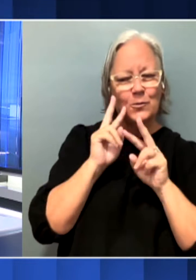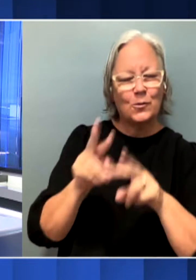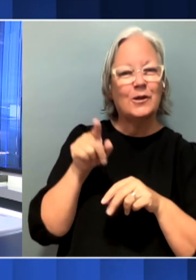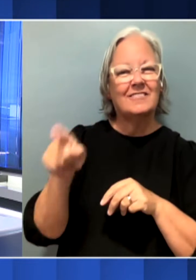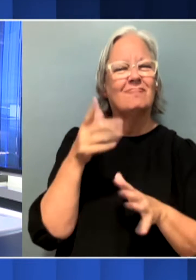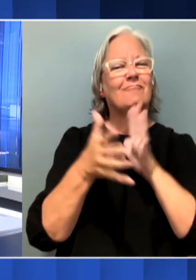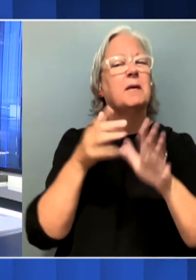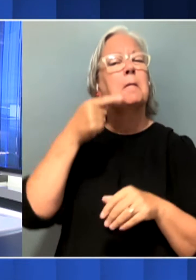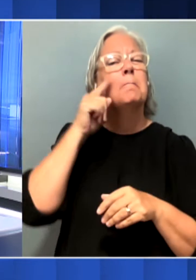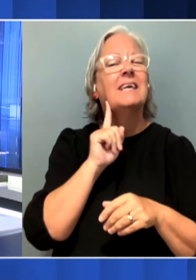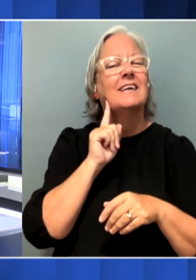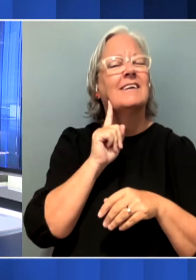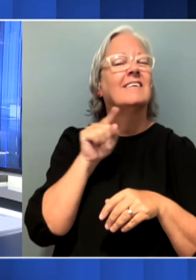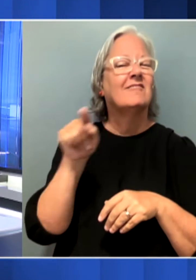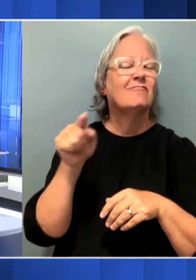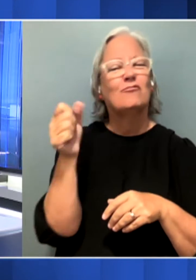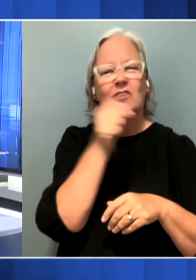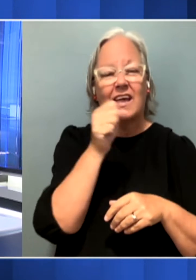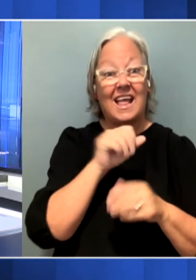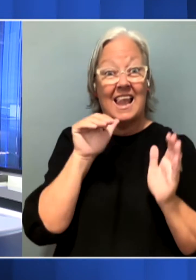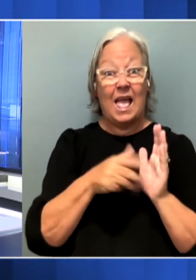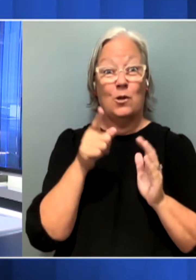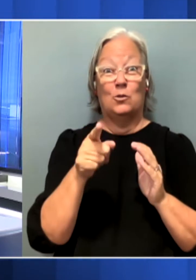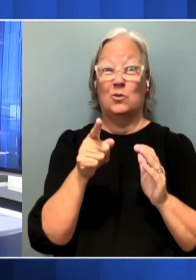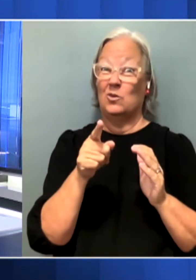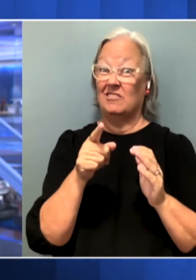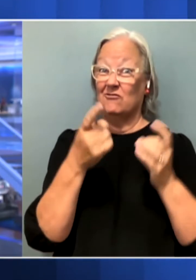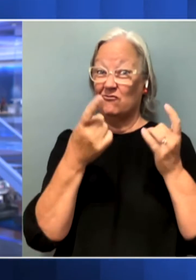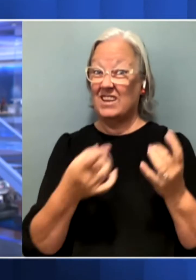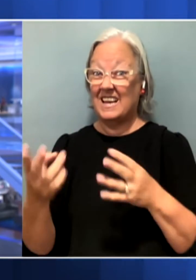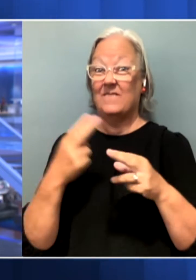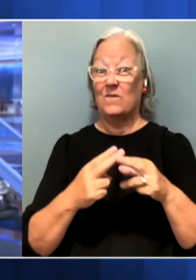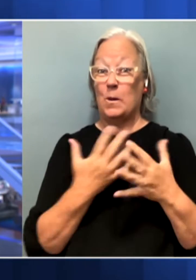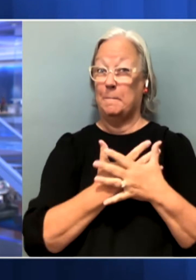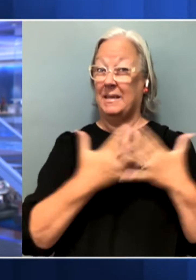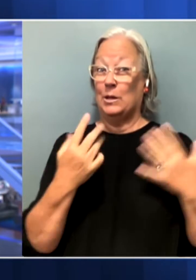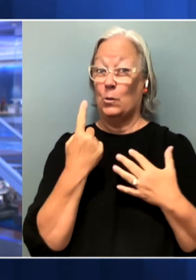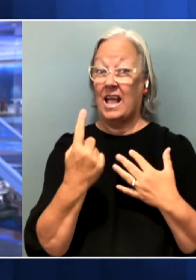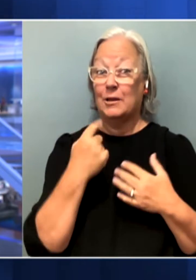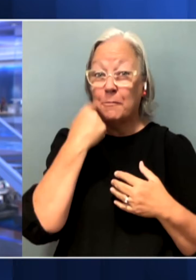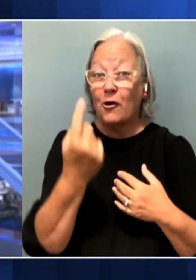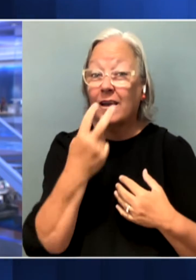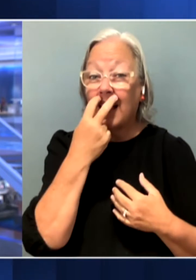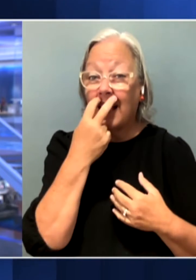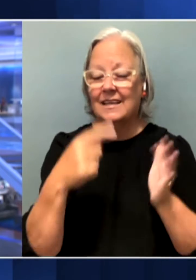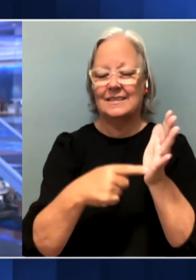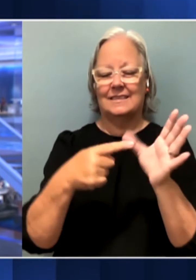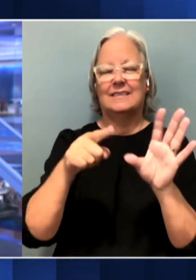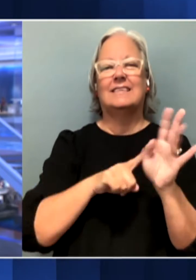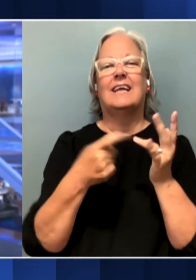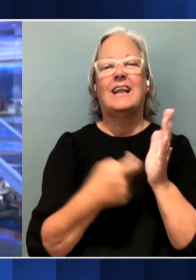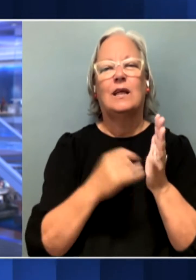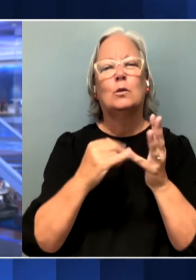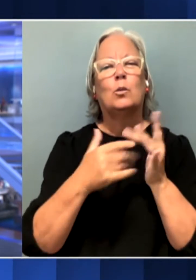now you're preparing for one of your biggest acts yet. Yes, tomorrow night, Taylor Swift in Sydney. We're ready. Me and